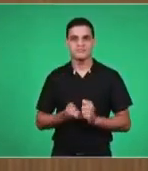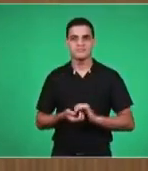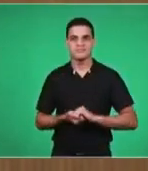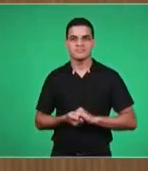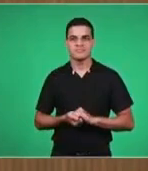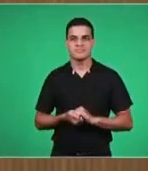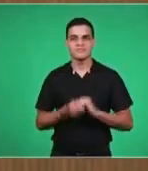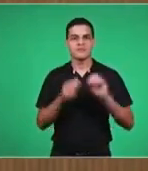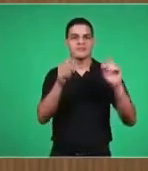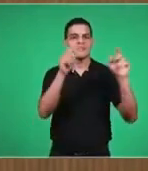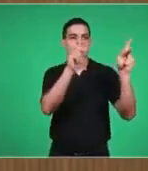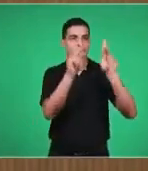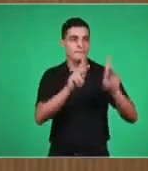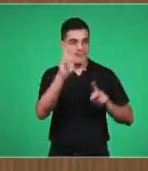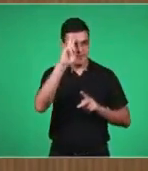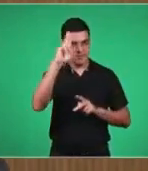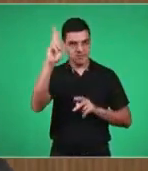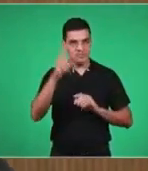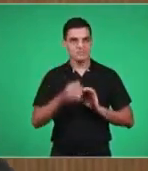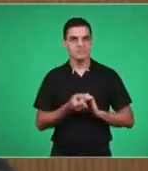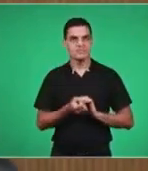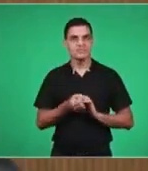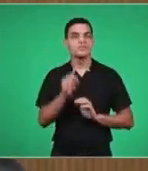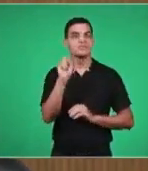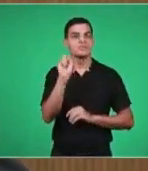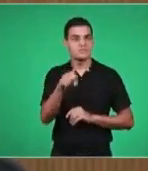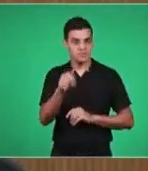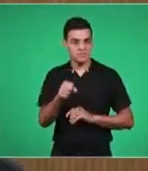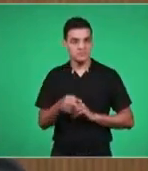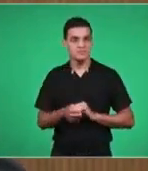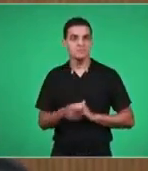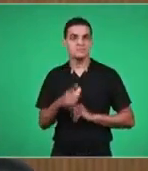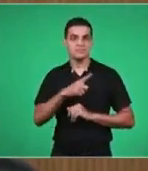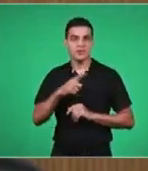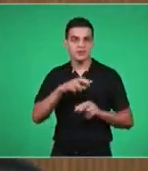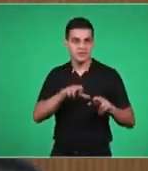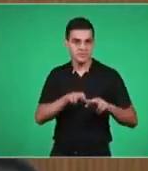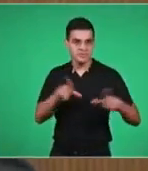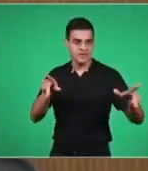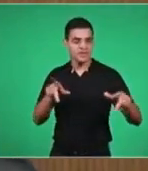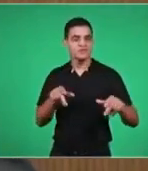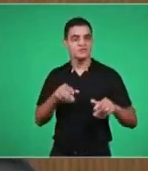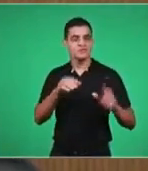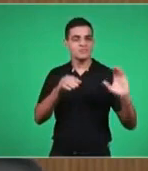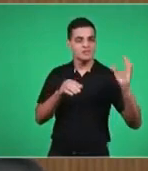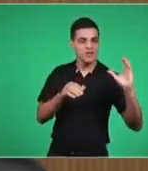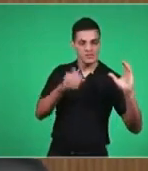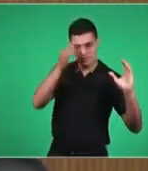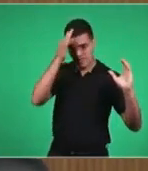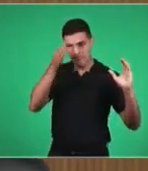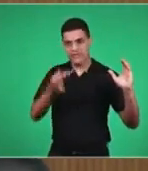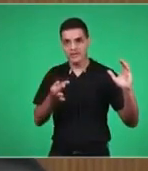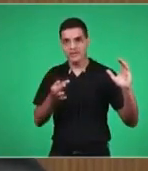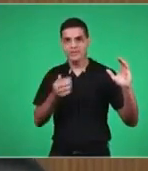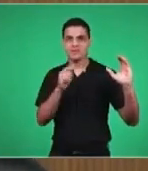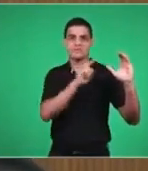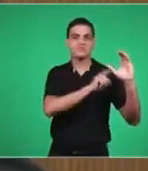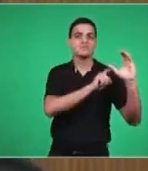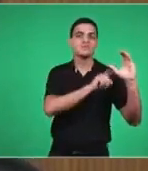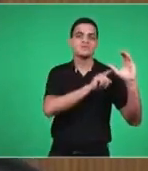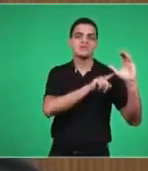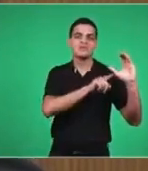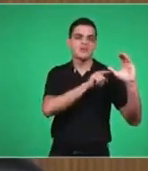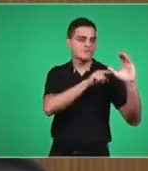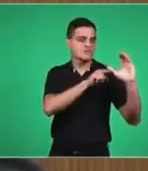Amen. Peace of the Lord. Yes, there is a difference between science and faith.